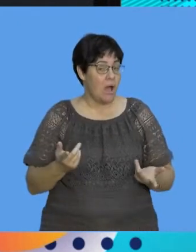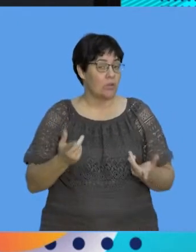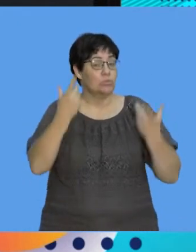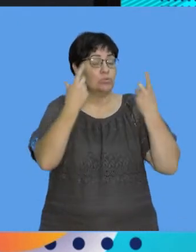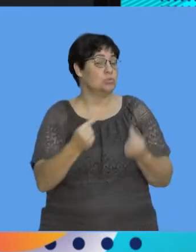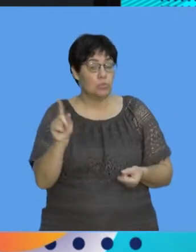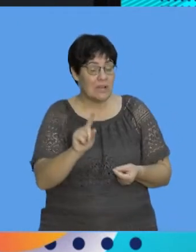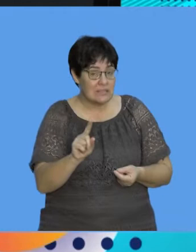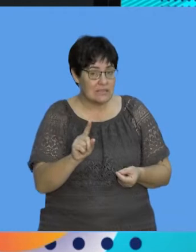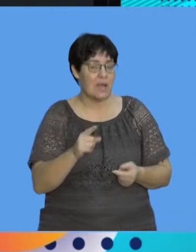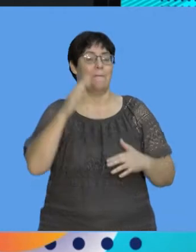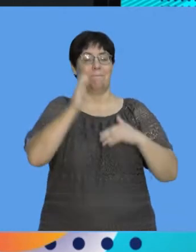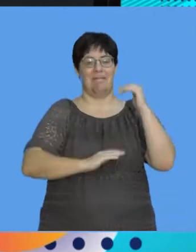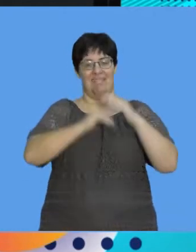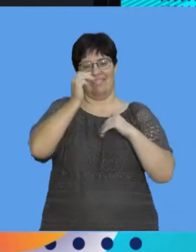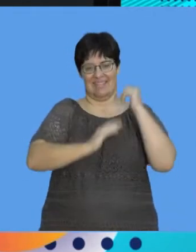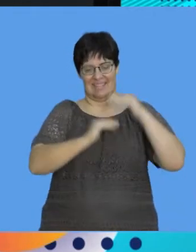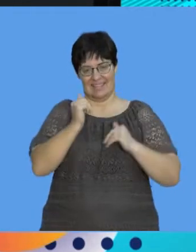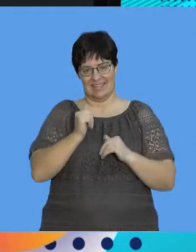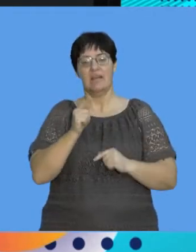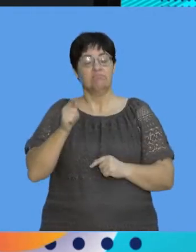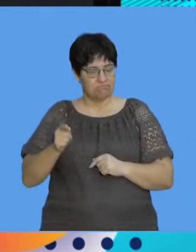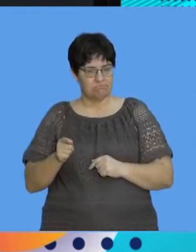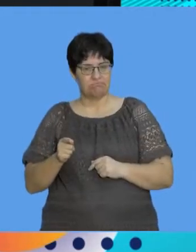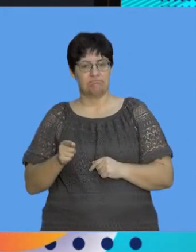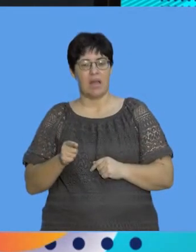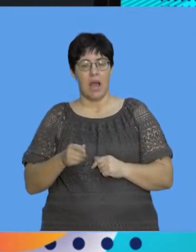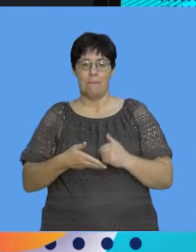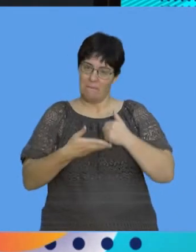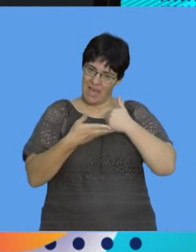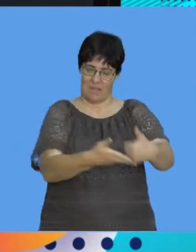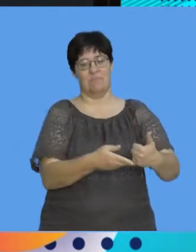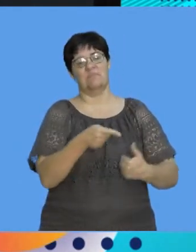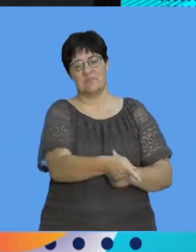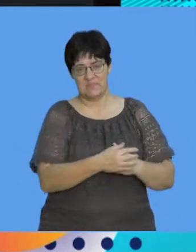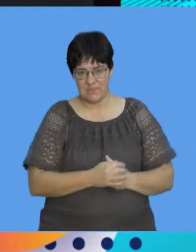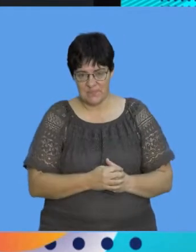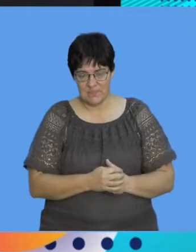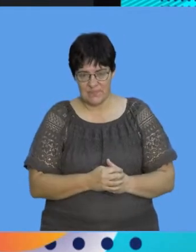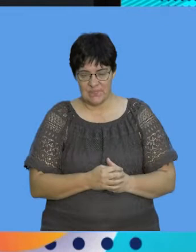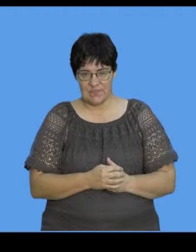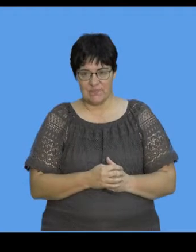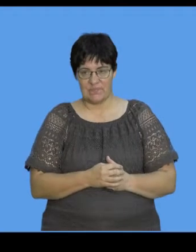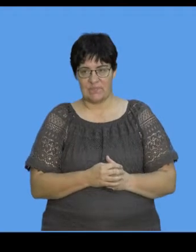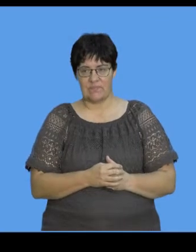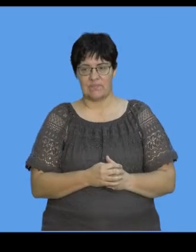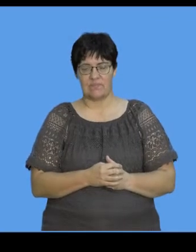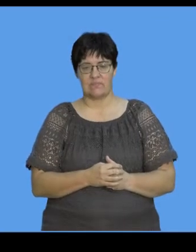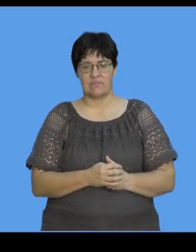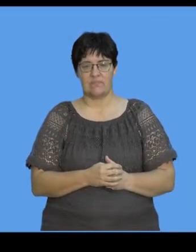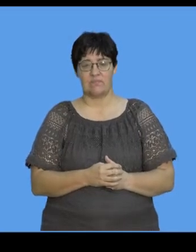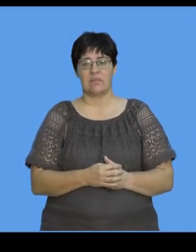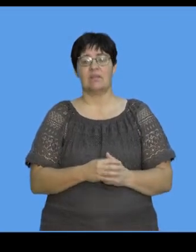building, all right? We're building, and this is what it helps to do. We help to build. Okay, all right.